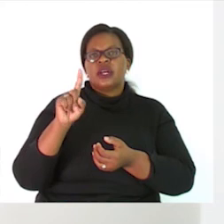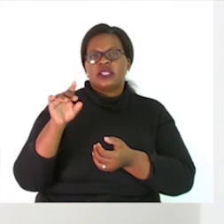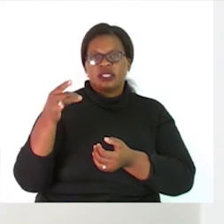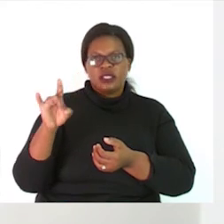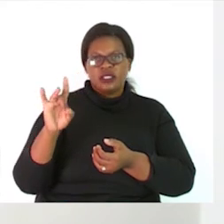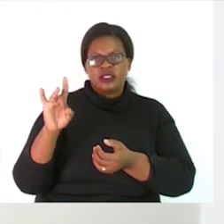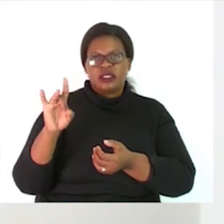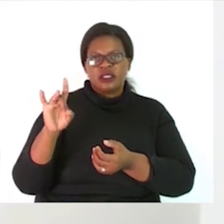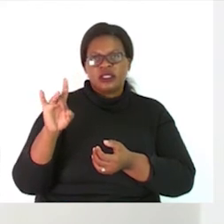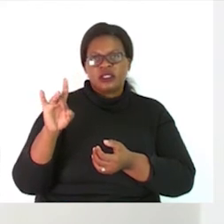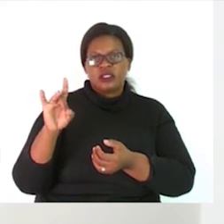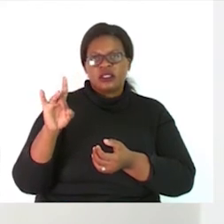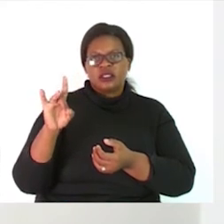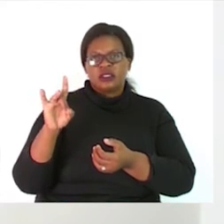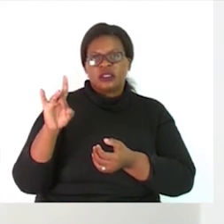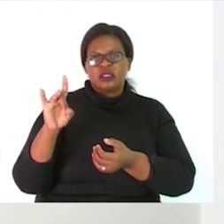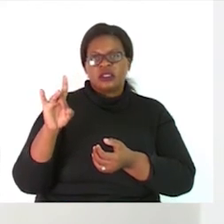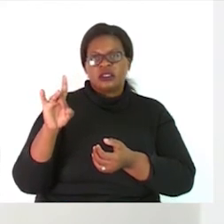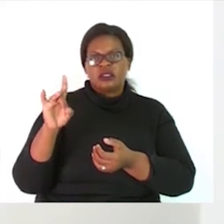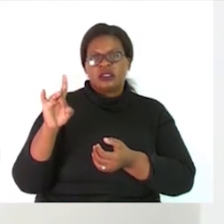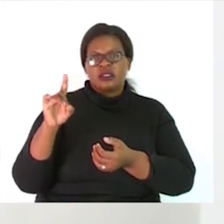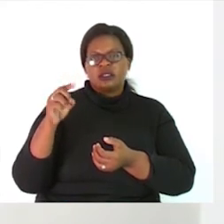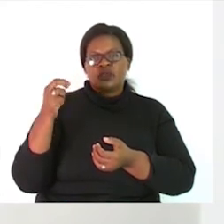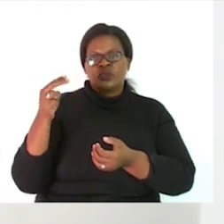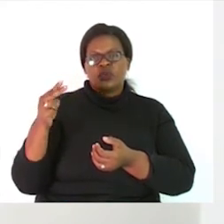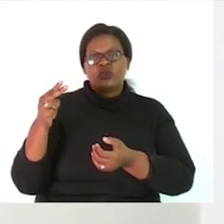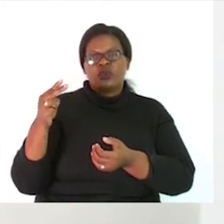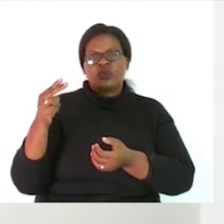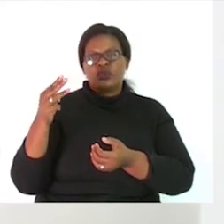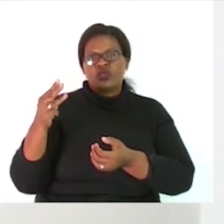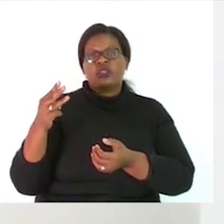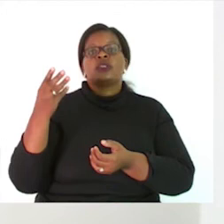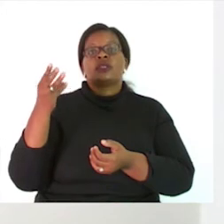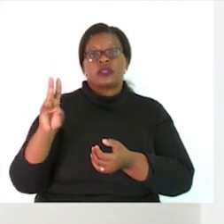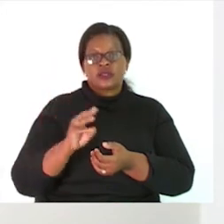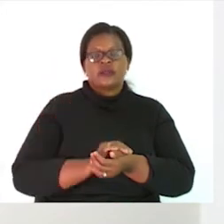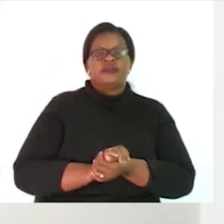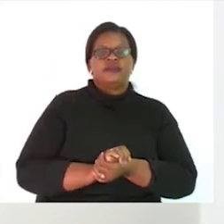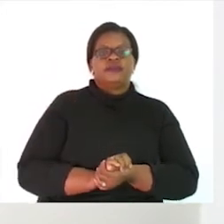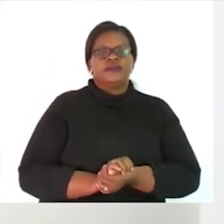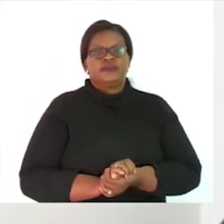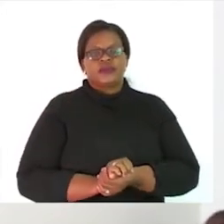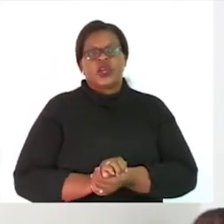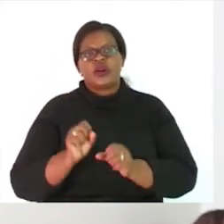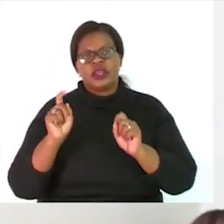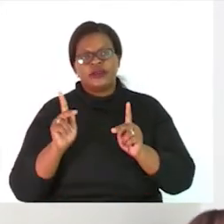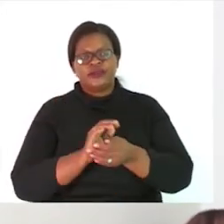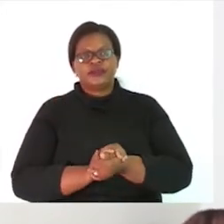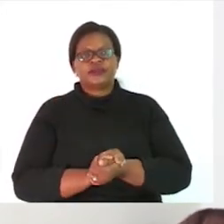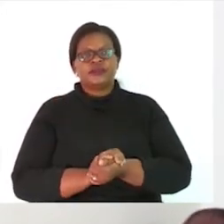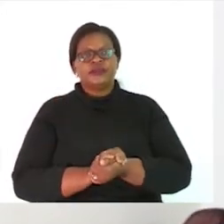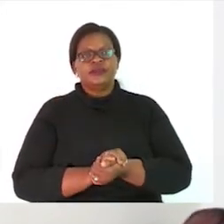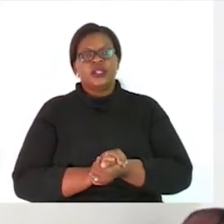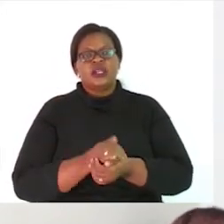18, 18, 36. and 36. Right. So now we have